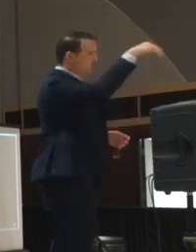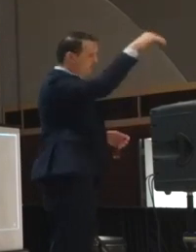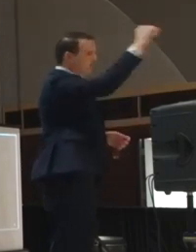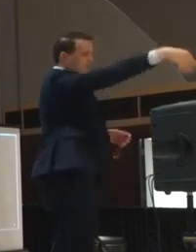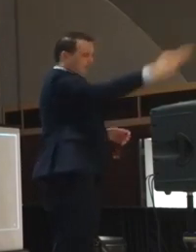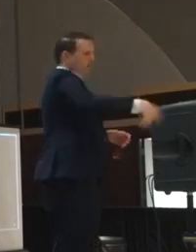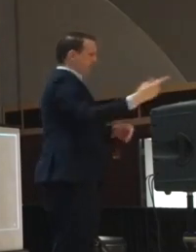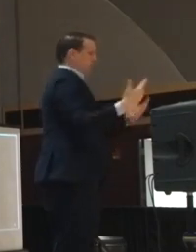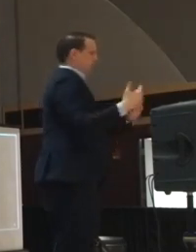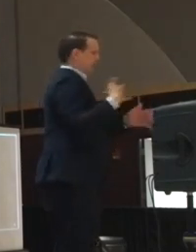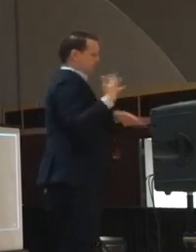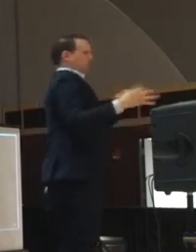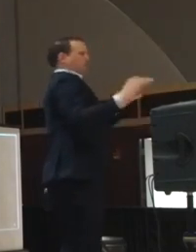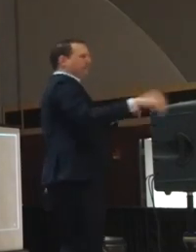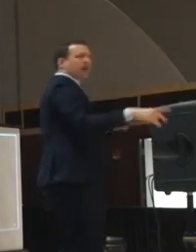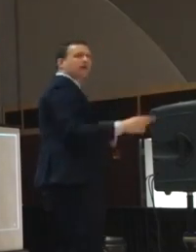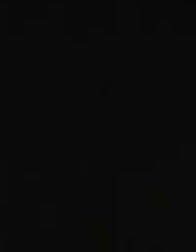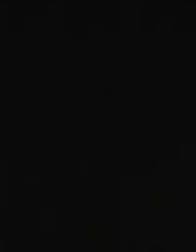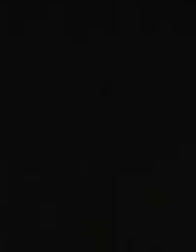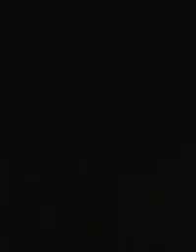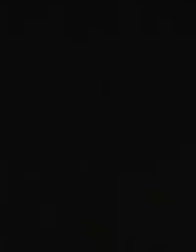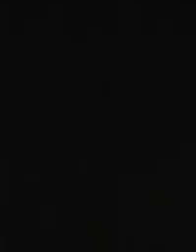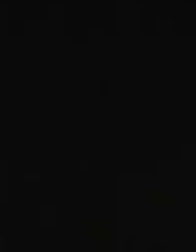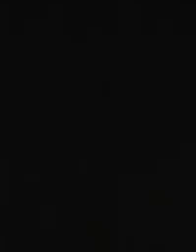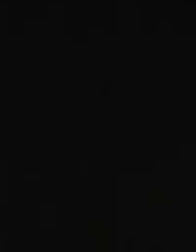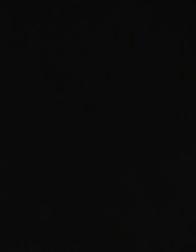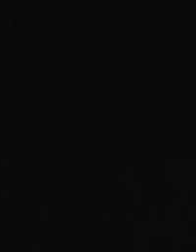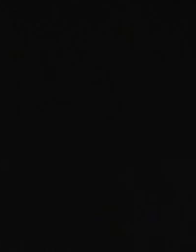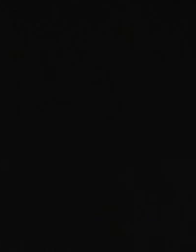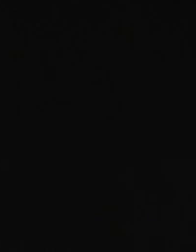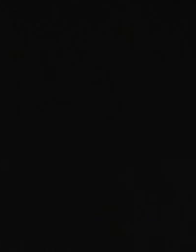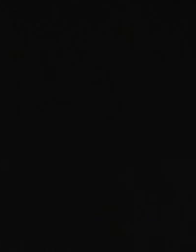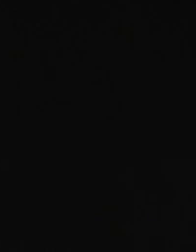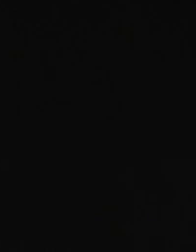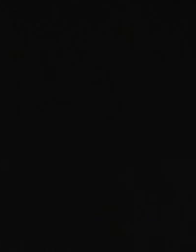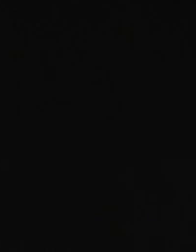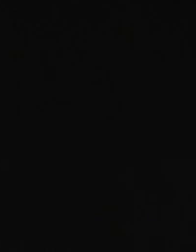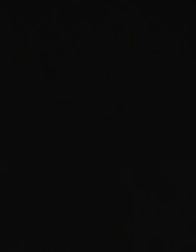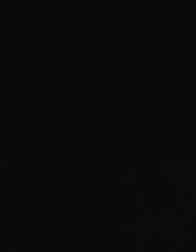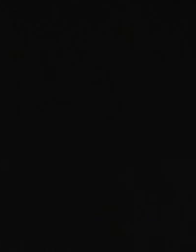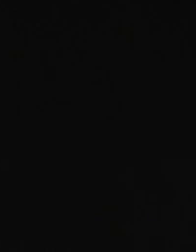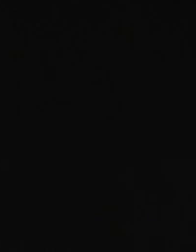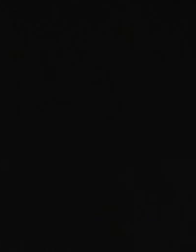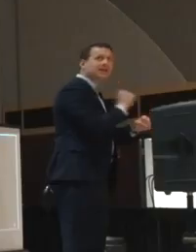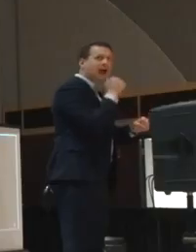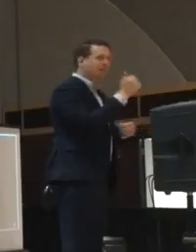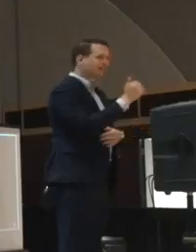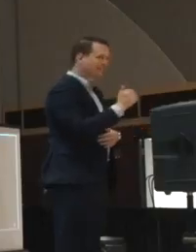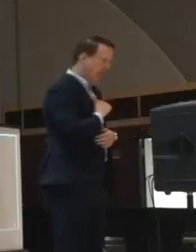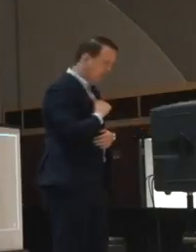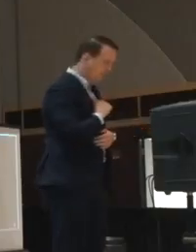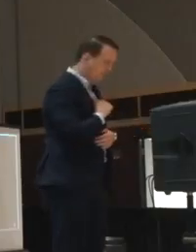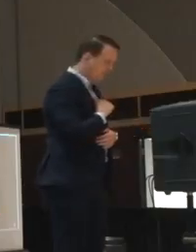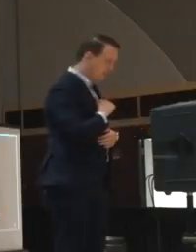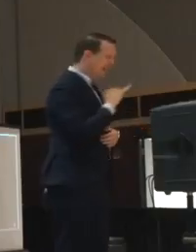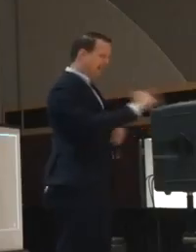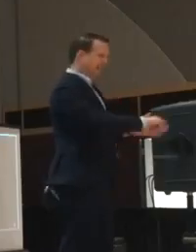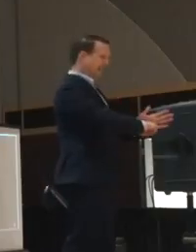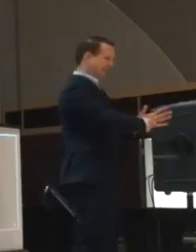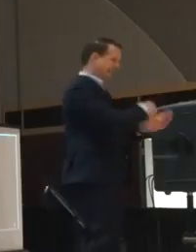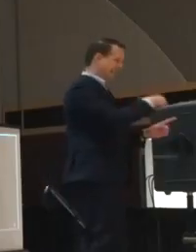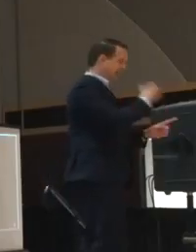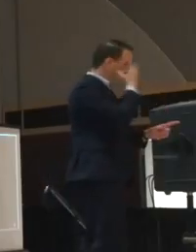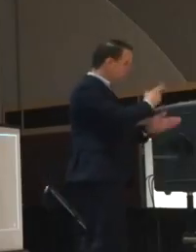And there's another one of my drawings. You sell the work, not yourself. That's the key. So if